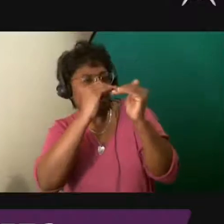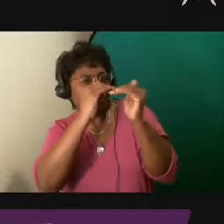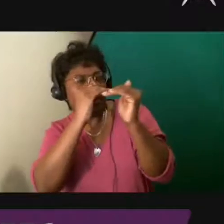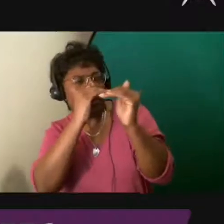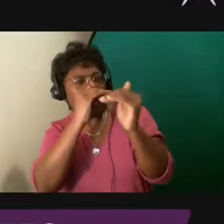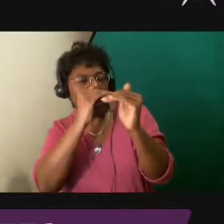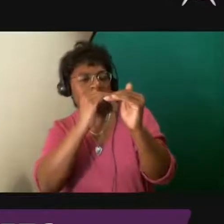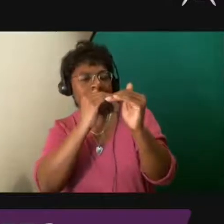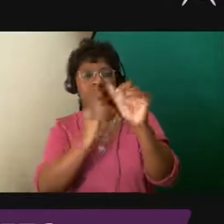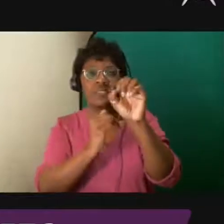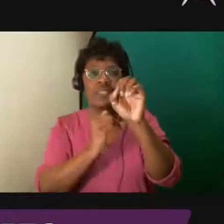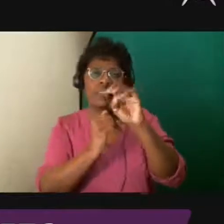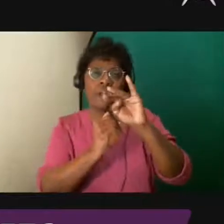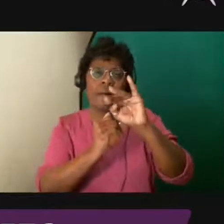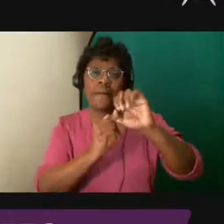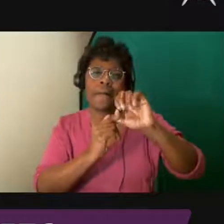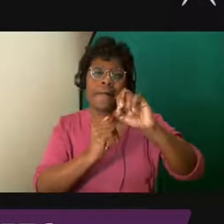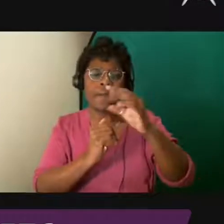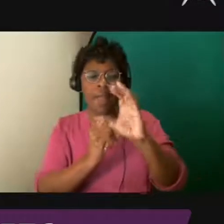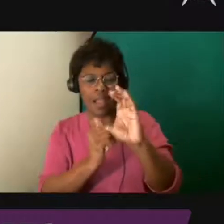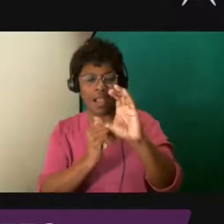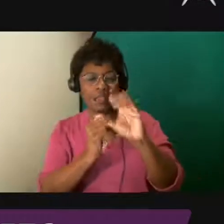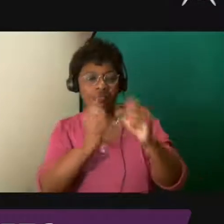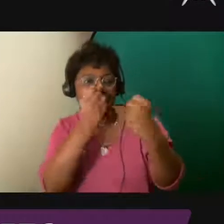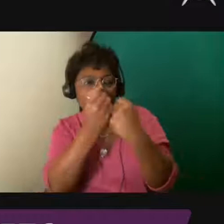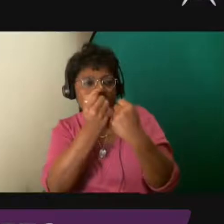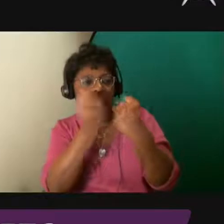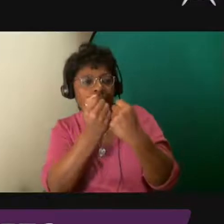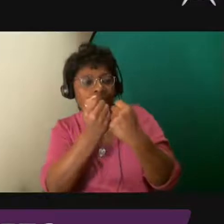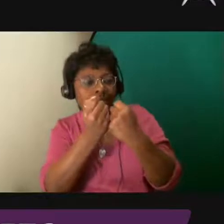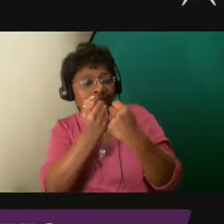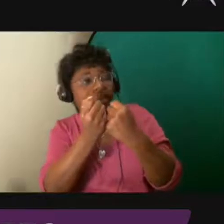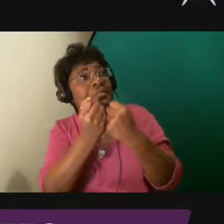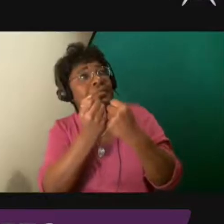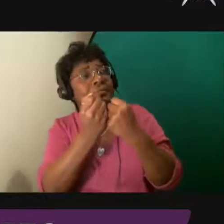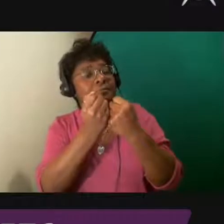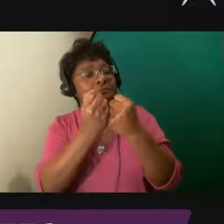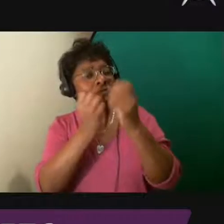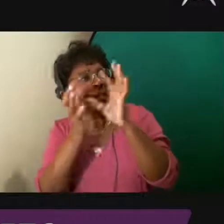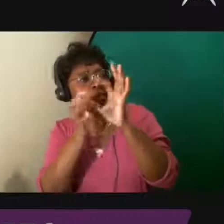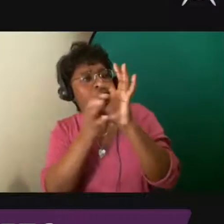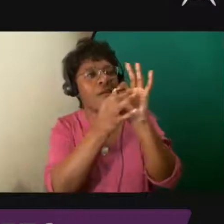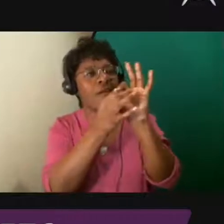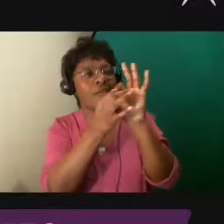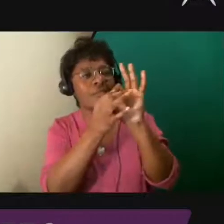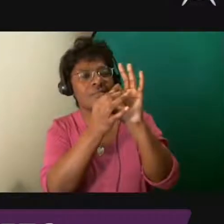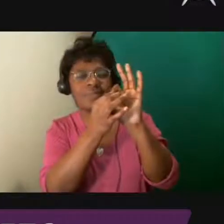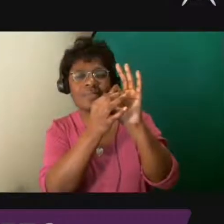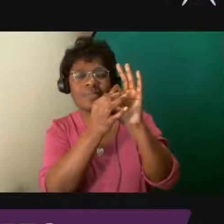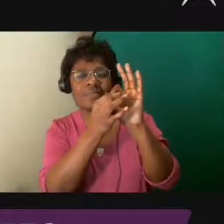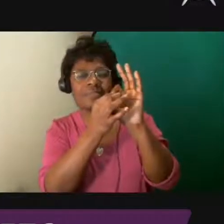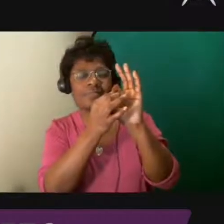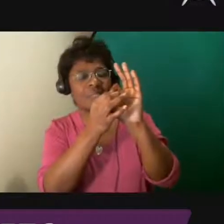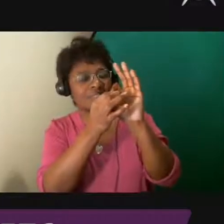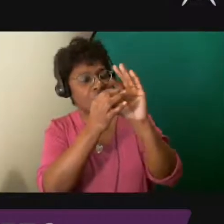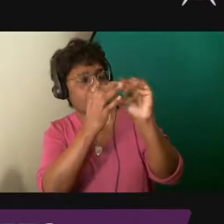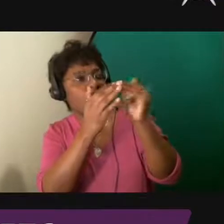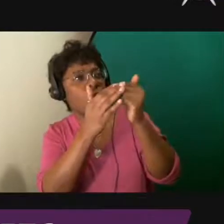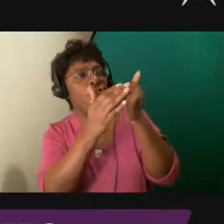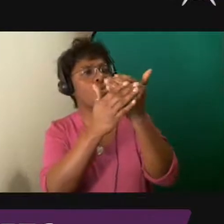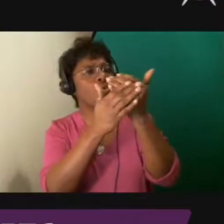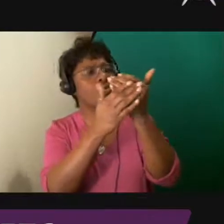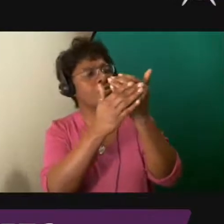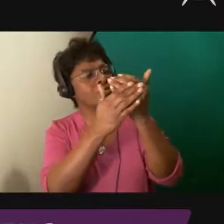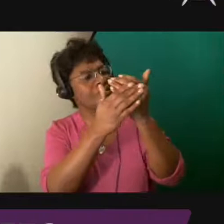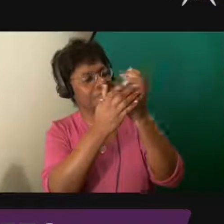lay, rest, support, be upheld by, but it also means to be refreshed and